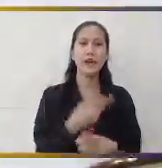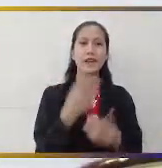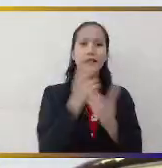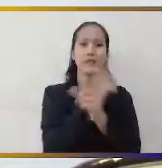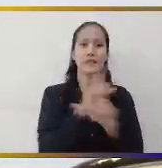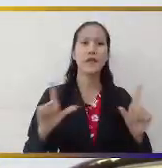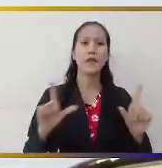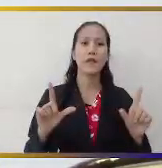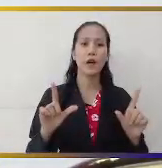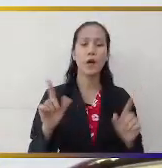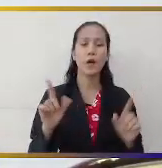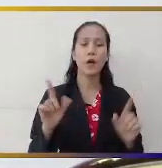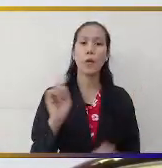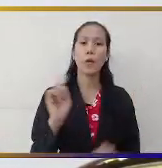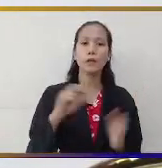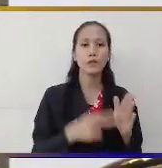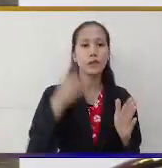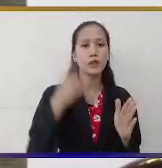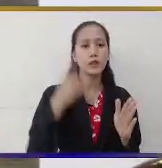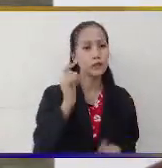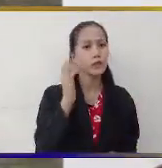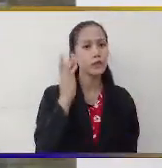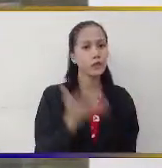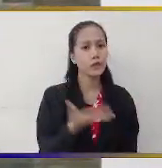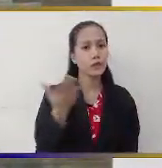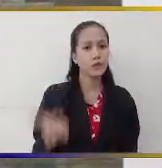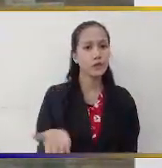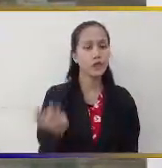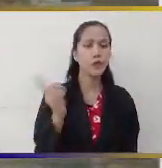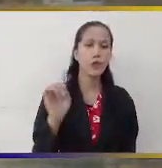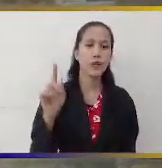you? What is the application here?